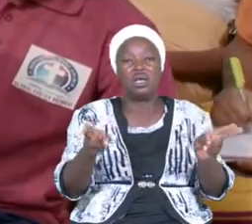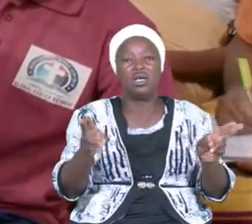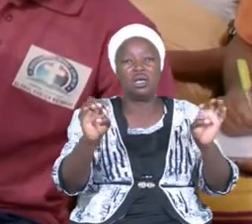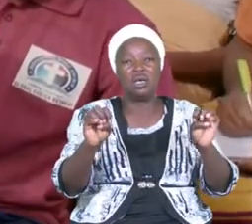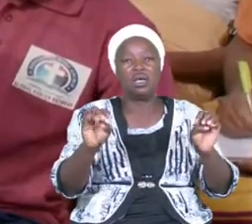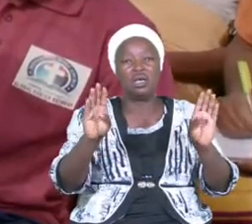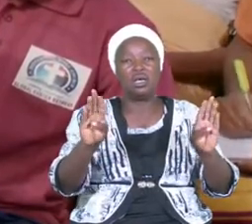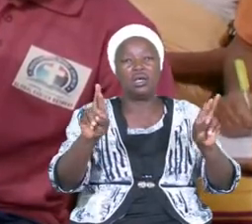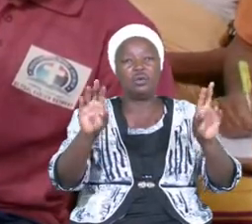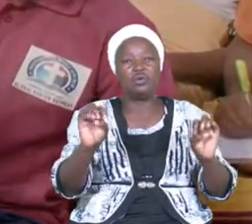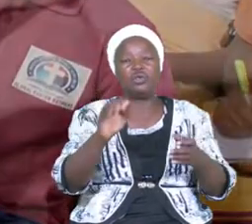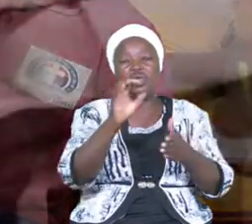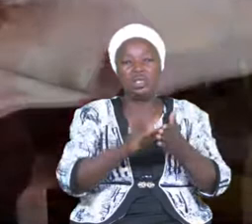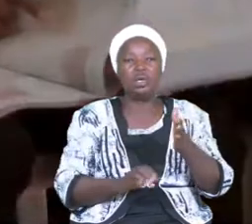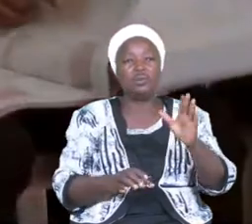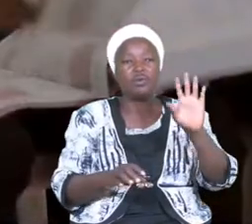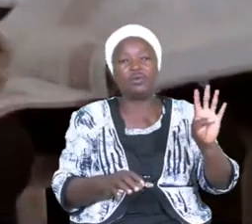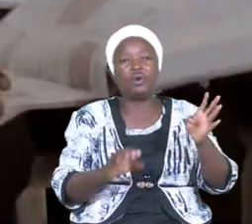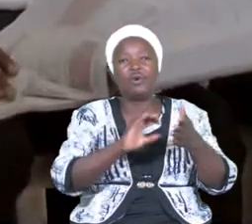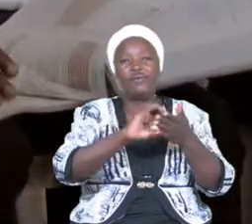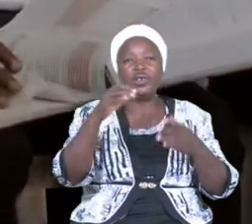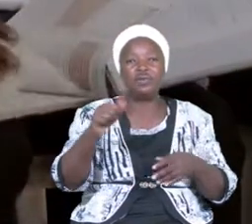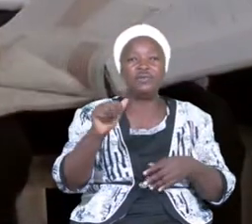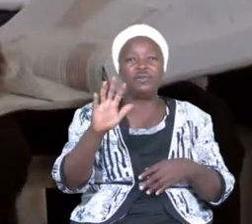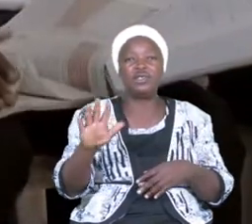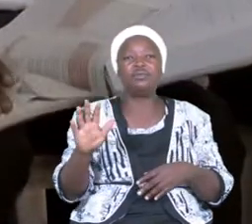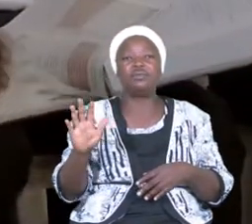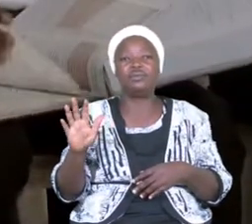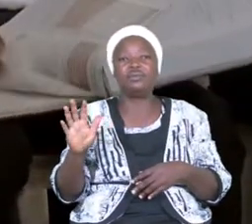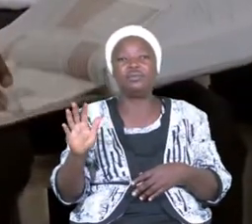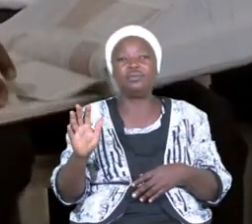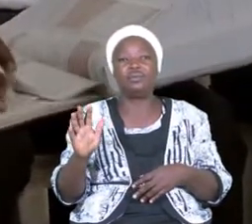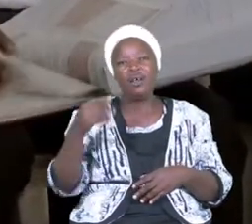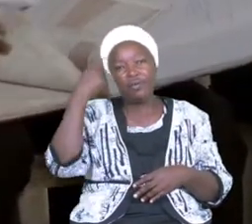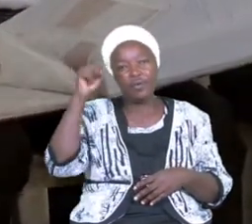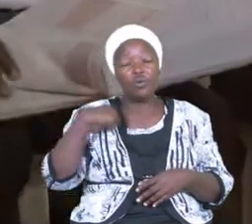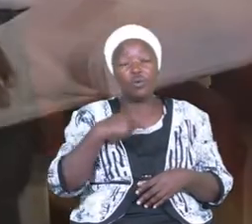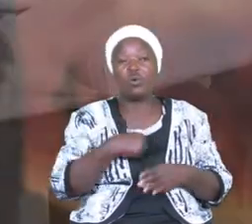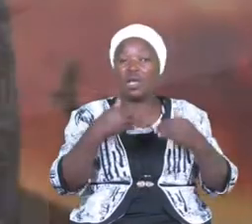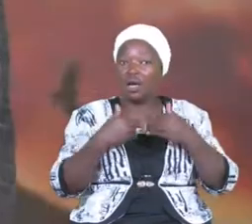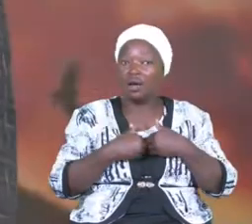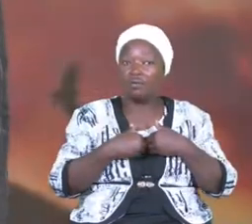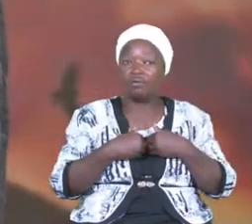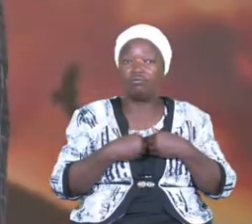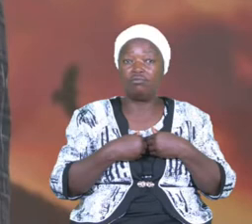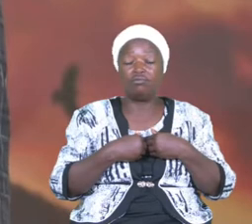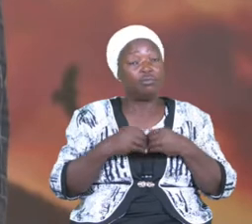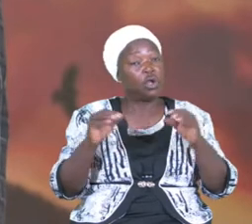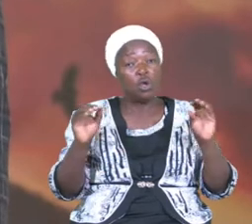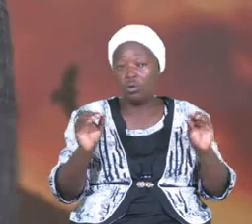chapter 4, verse 15. For we have not an high